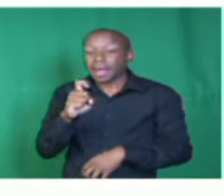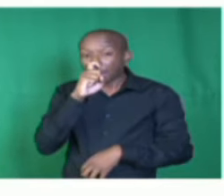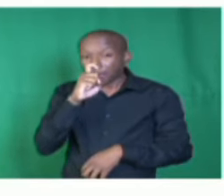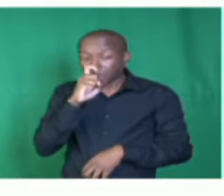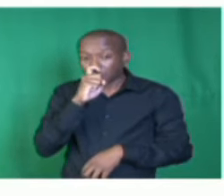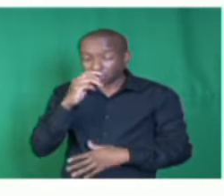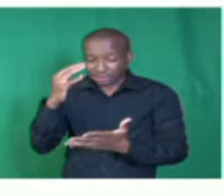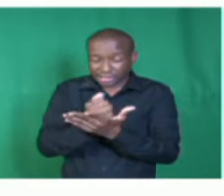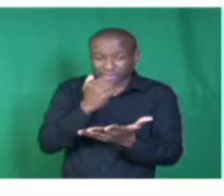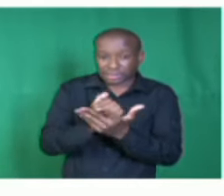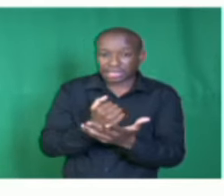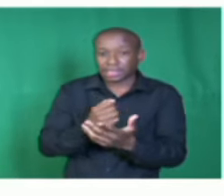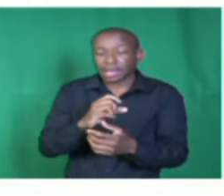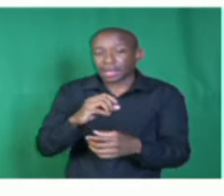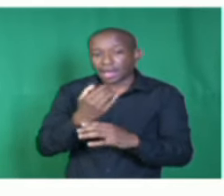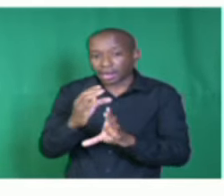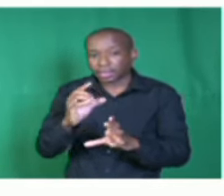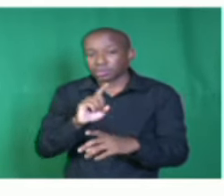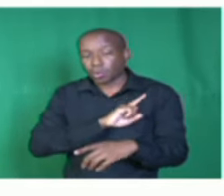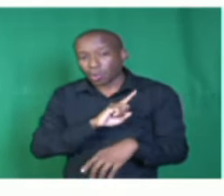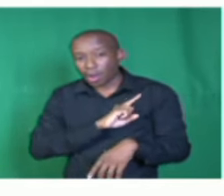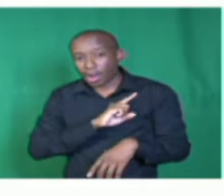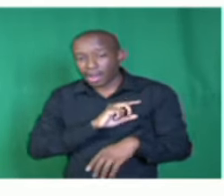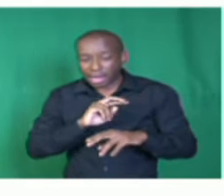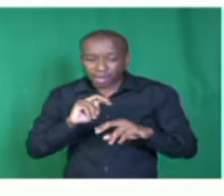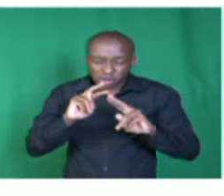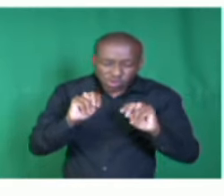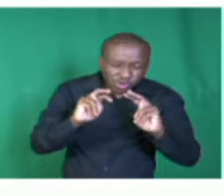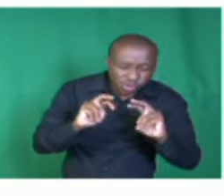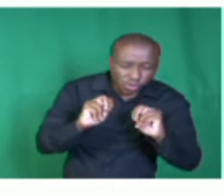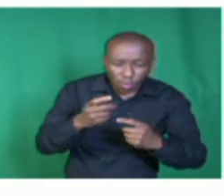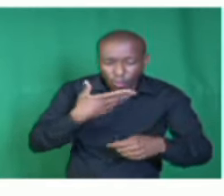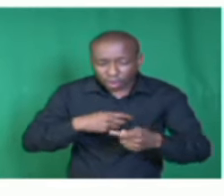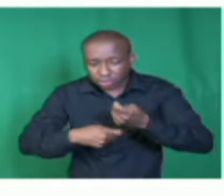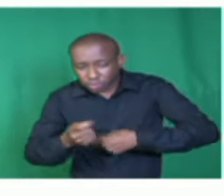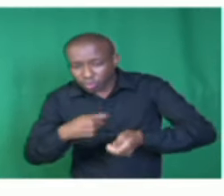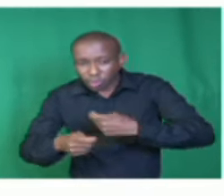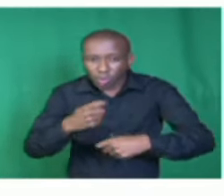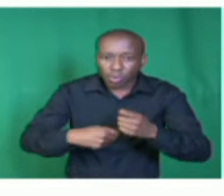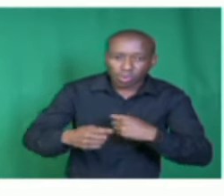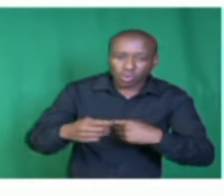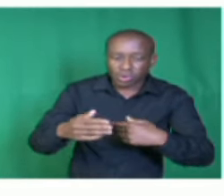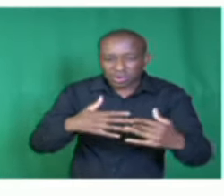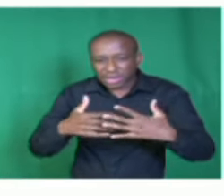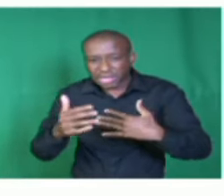for different reasons. They were seeking new suppliers of resources such as precious minerals,